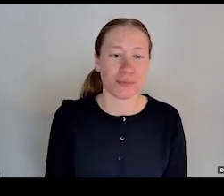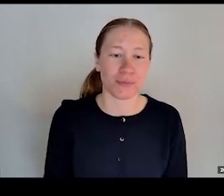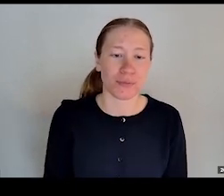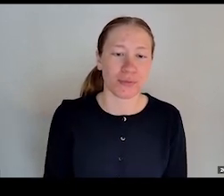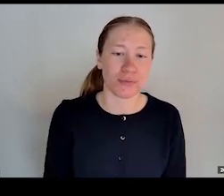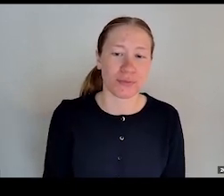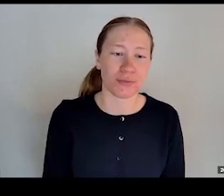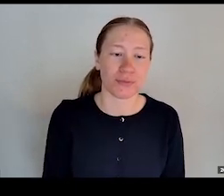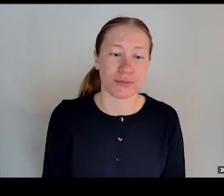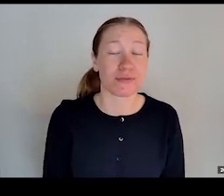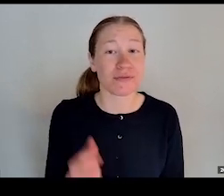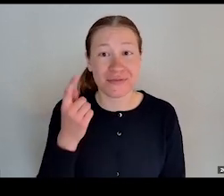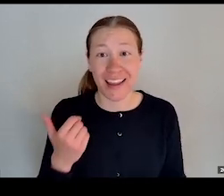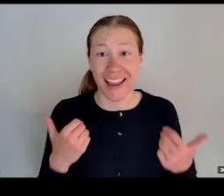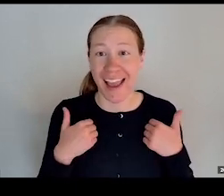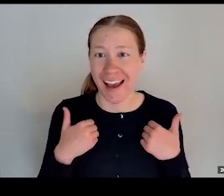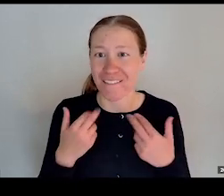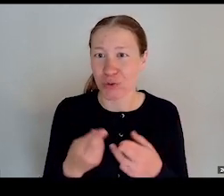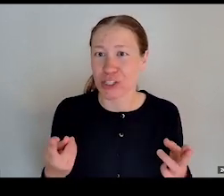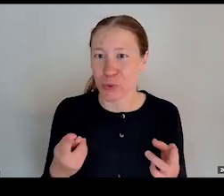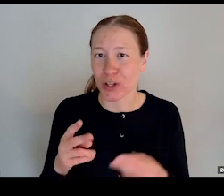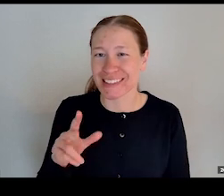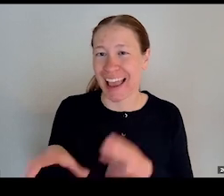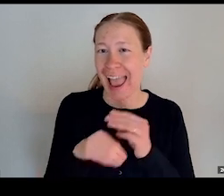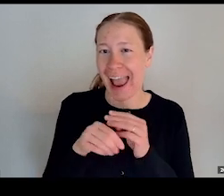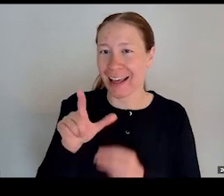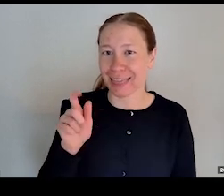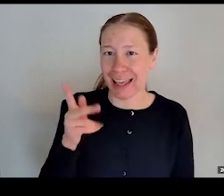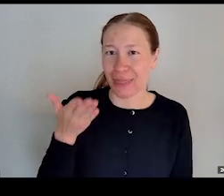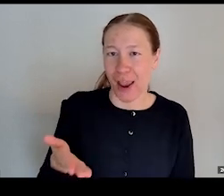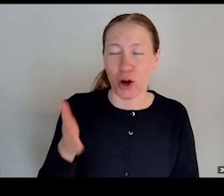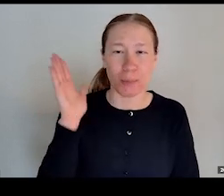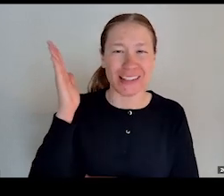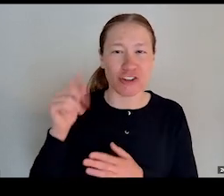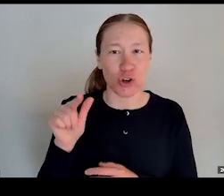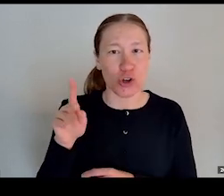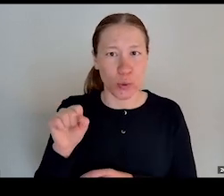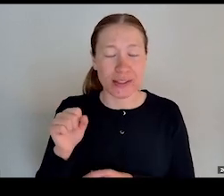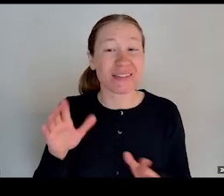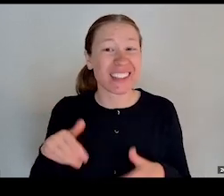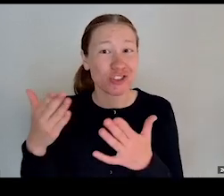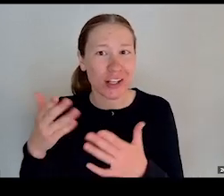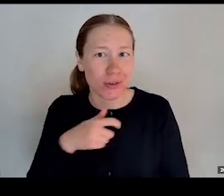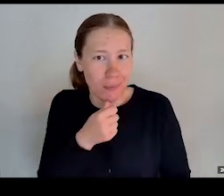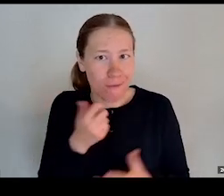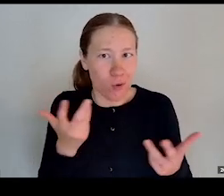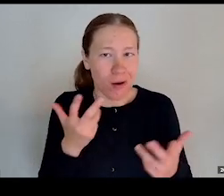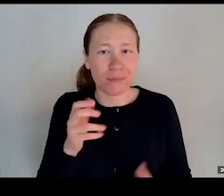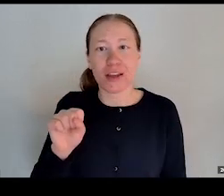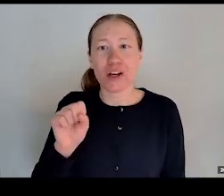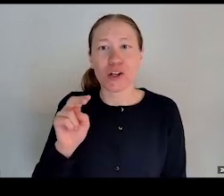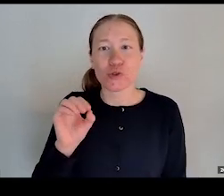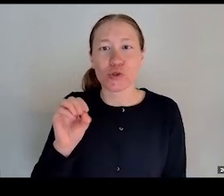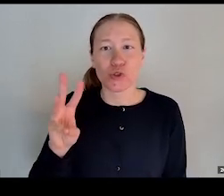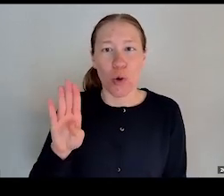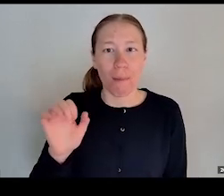I do have a resource also linked in the presenter notes here, and it's that the suggested microphone for events would be a snowball microphone is what it's